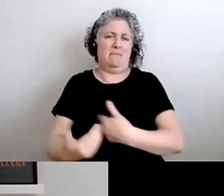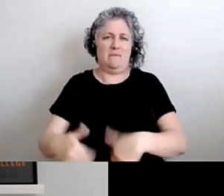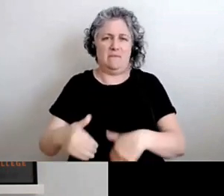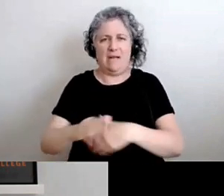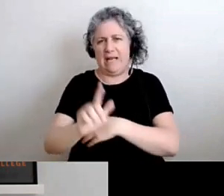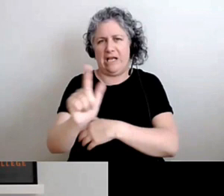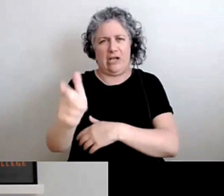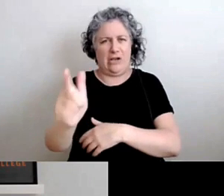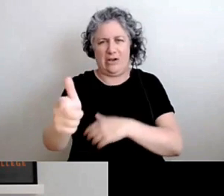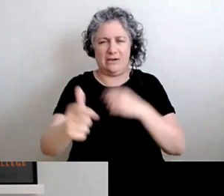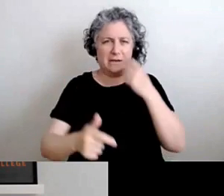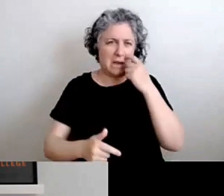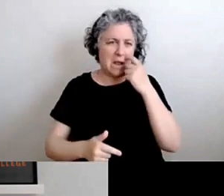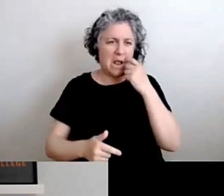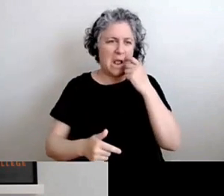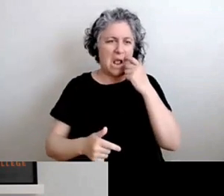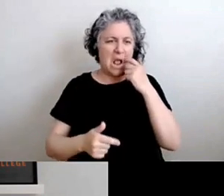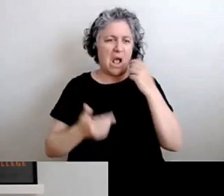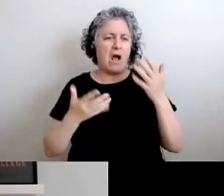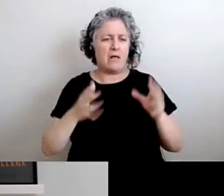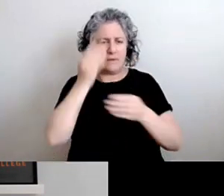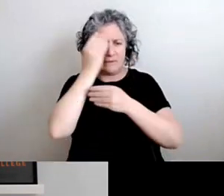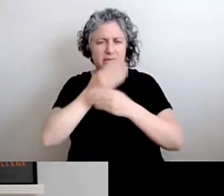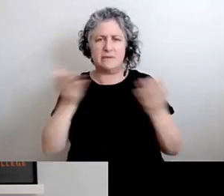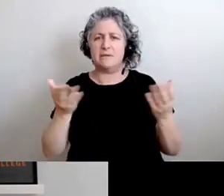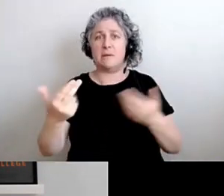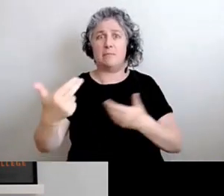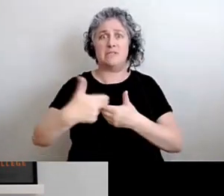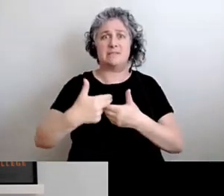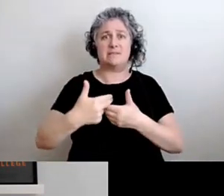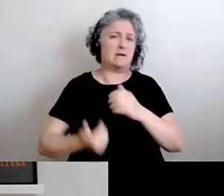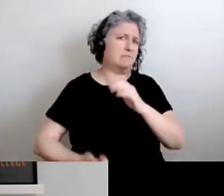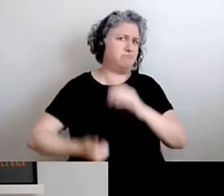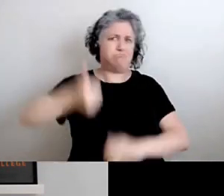I've already mentioned about the participation rates.